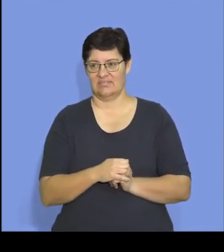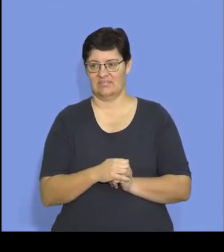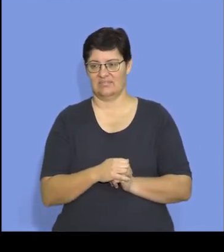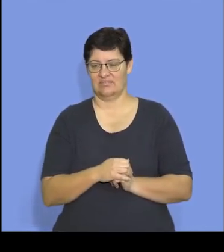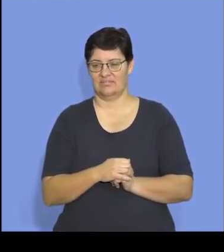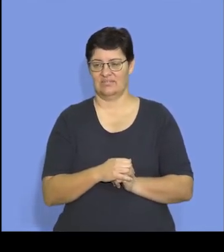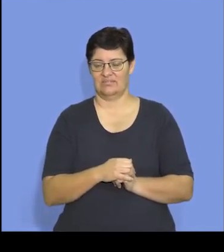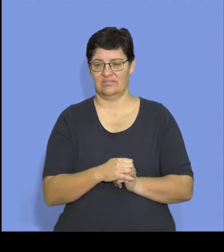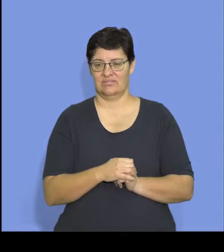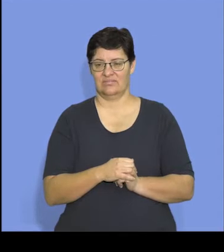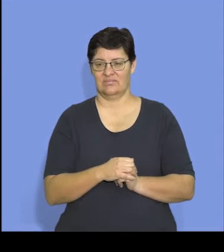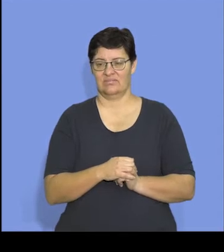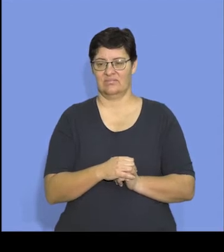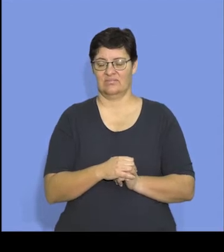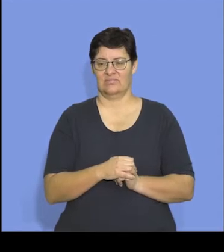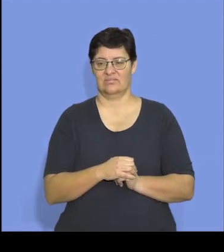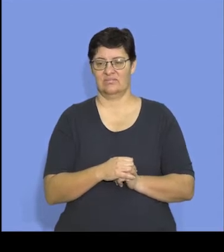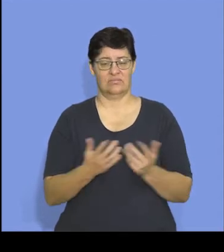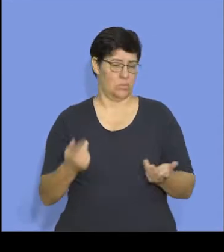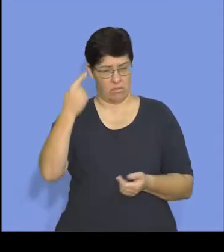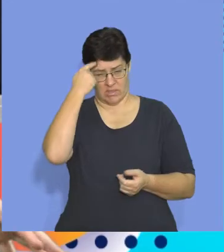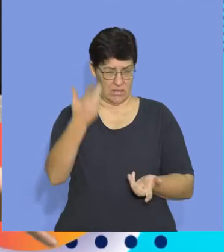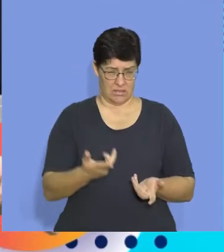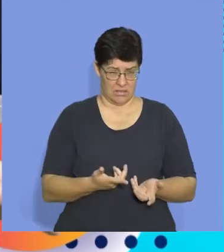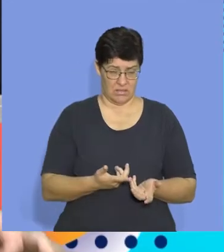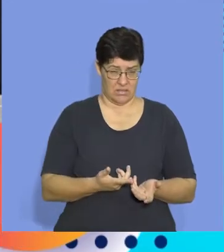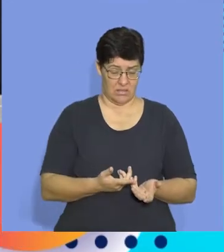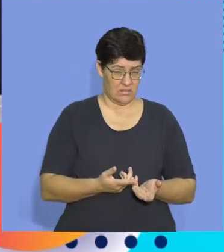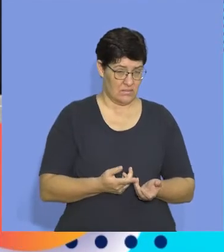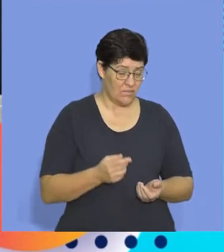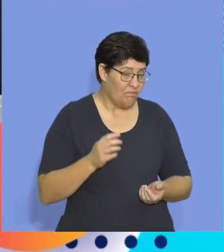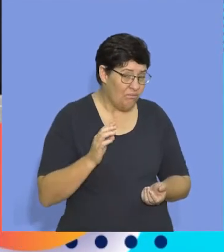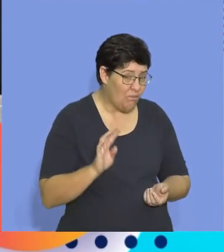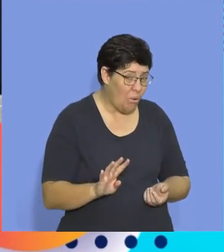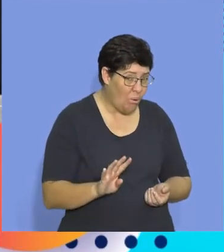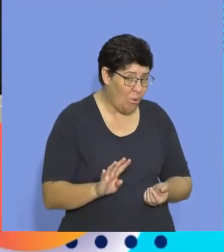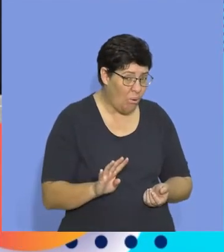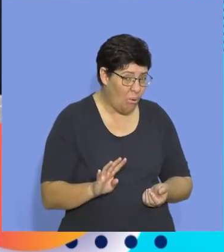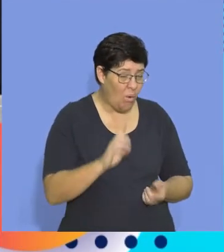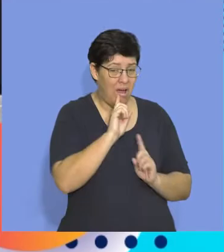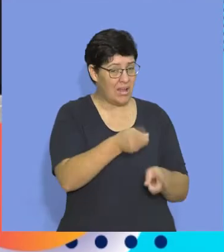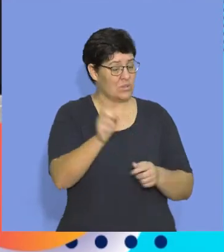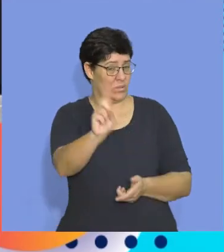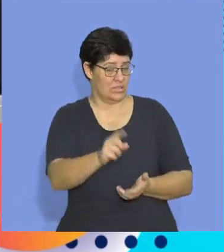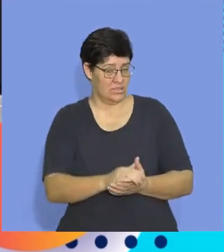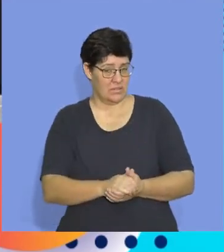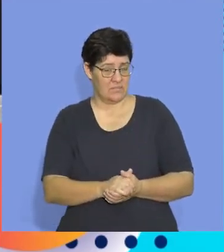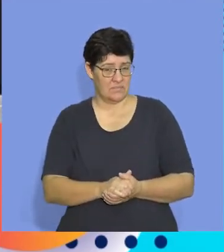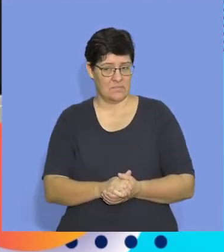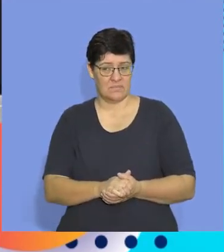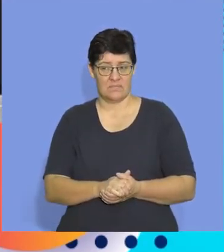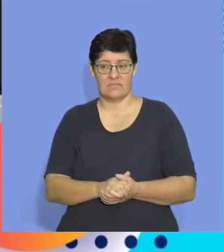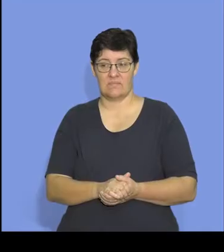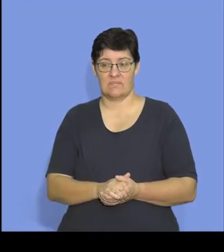14,7. So what do we think is the very final velocity going to be? If we